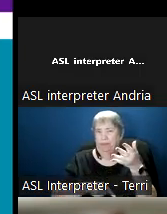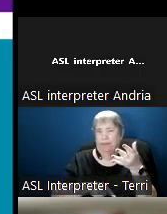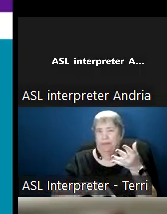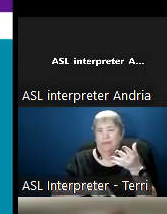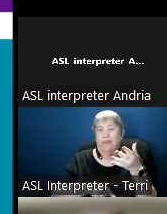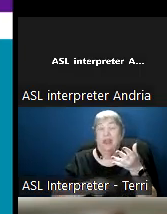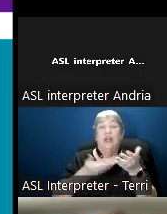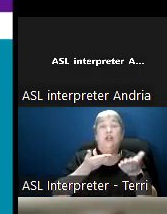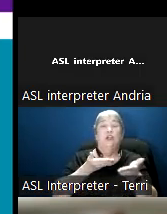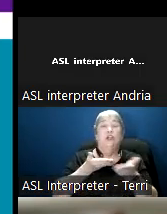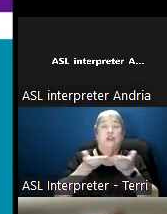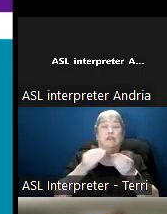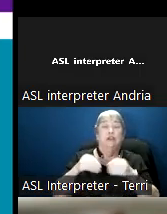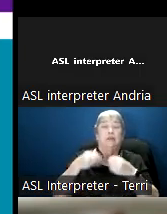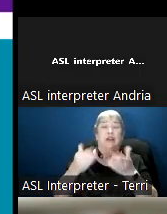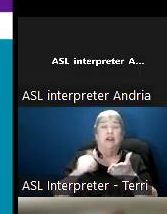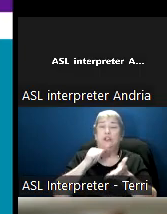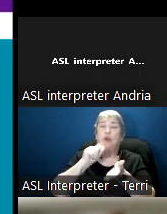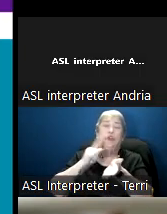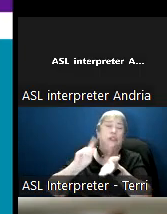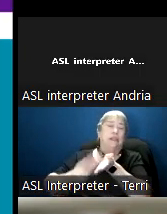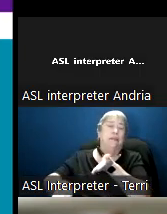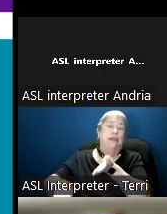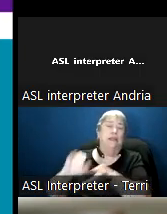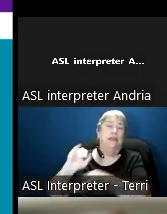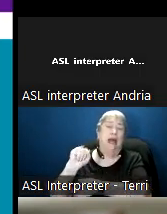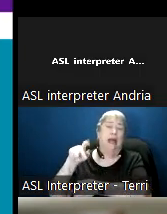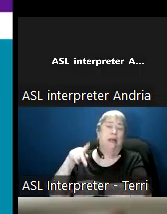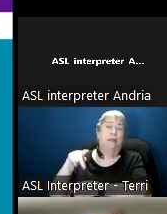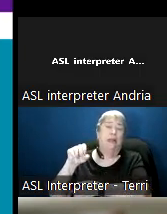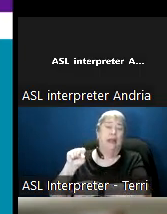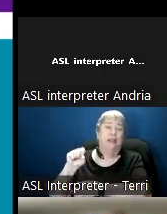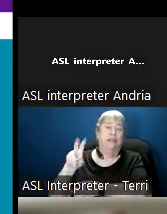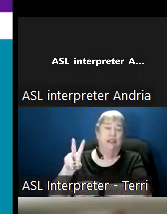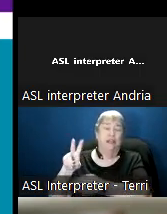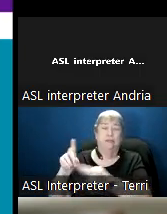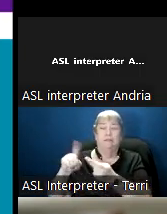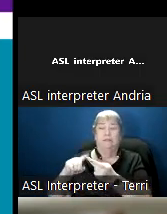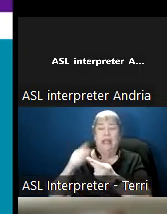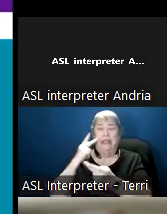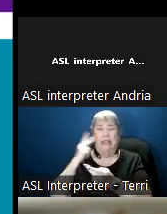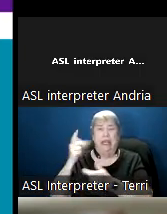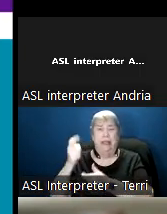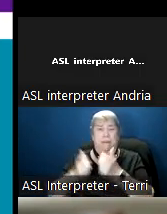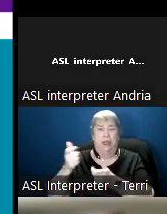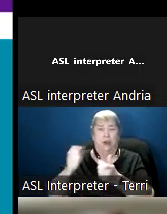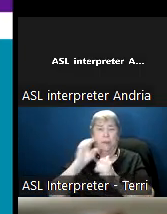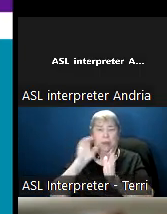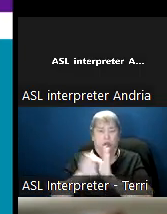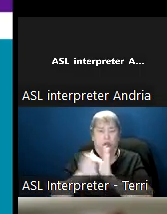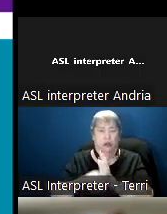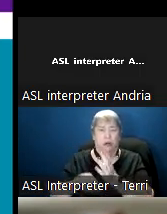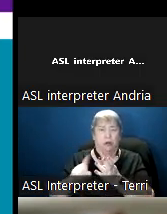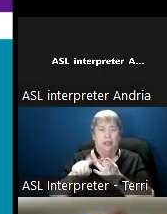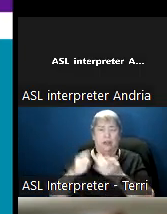to not dismiss IPSV, see the bigger picture, and counteract the gaslighting. Building rapport is extremely important when working